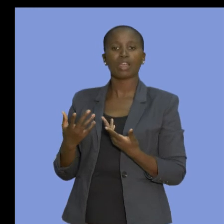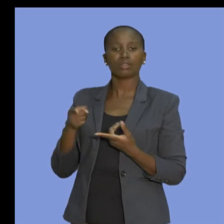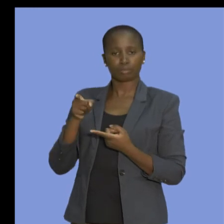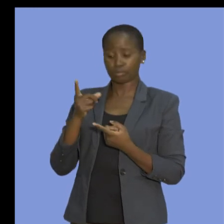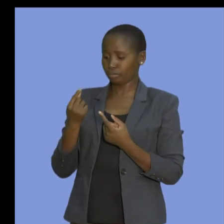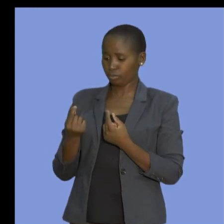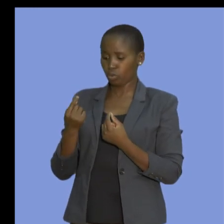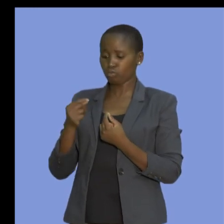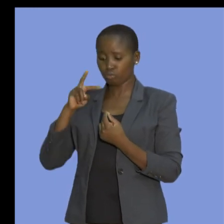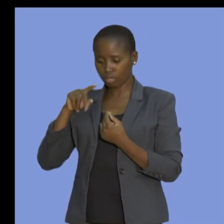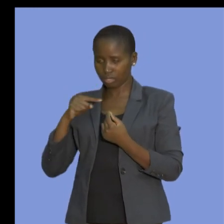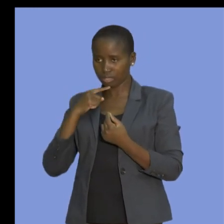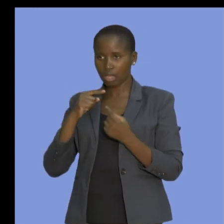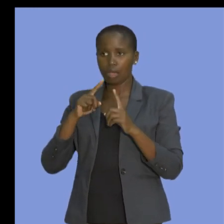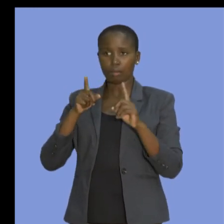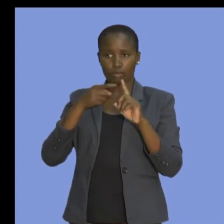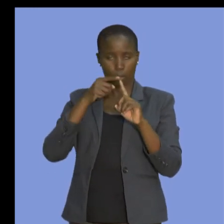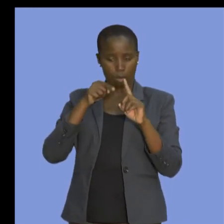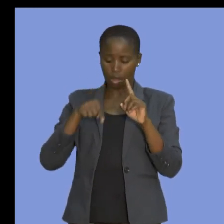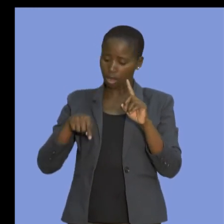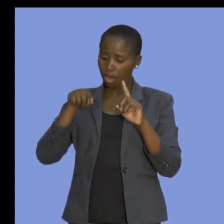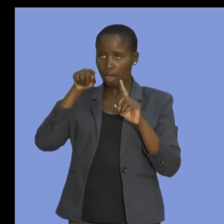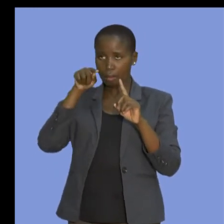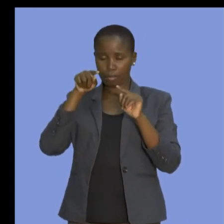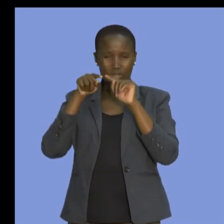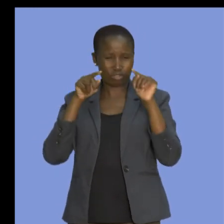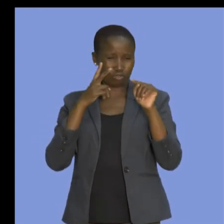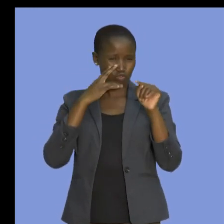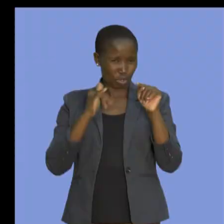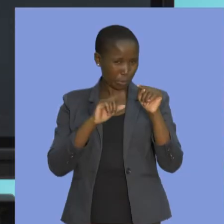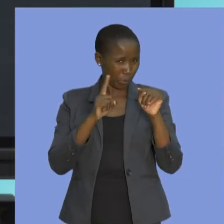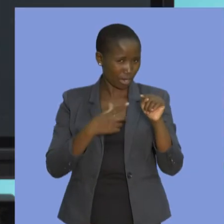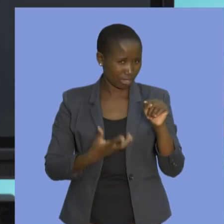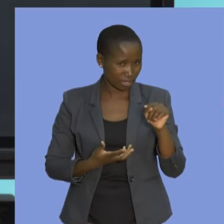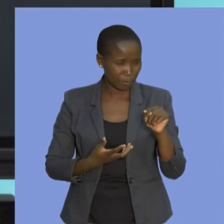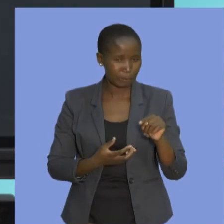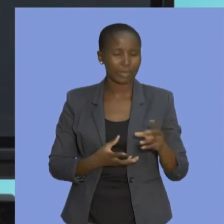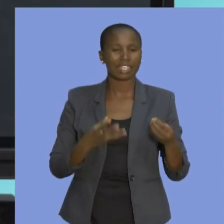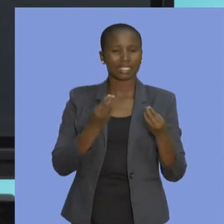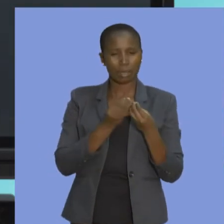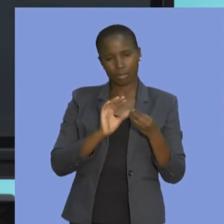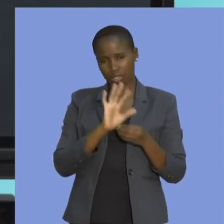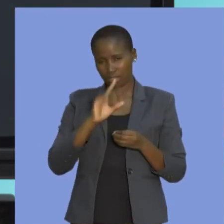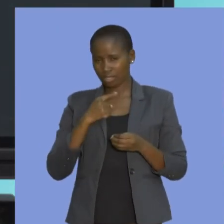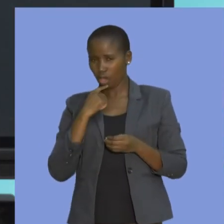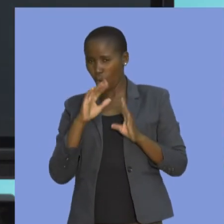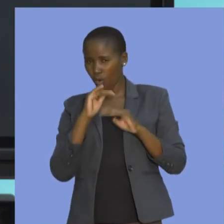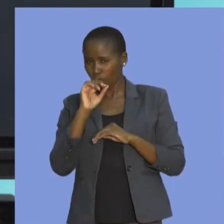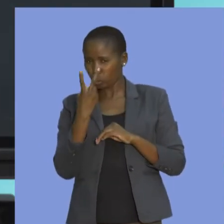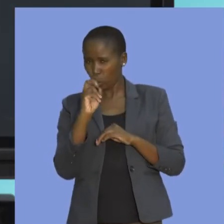and read down. What do we read? Something more than 20, which is